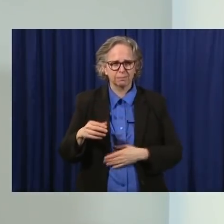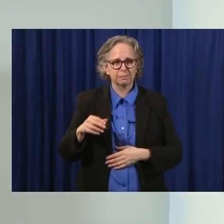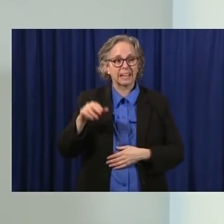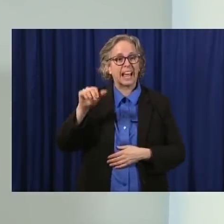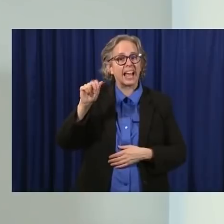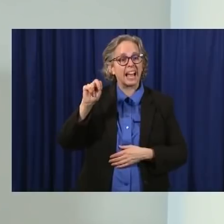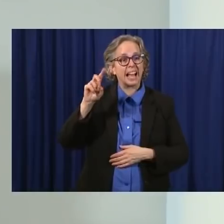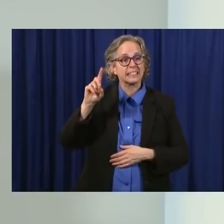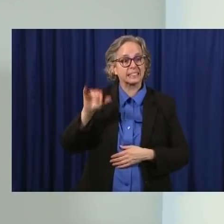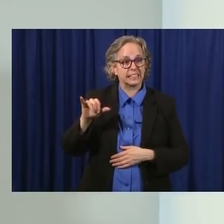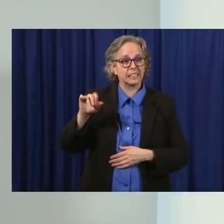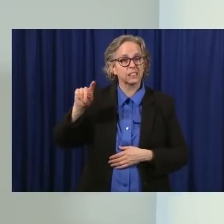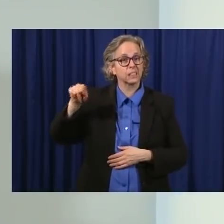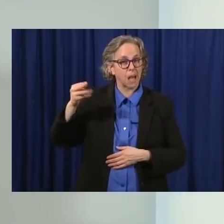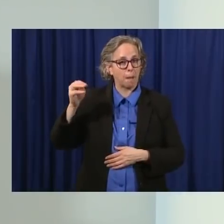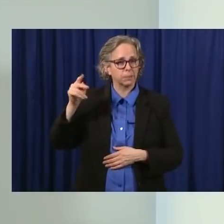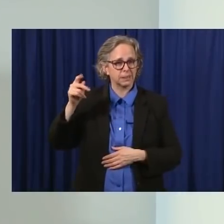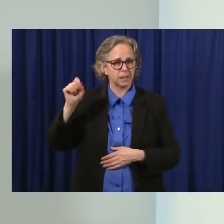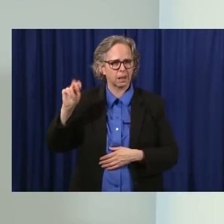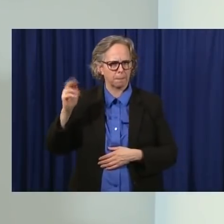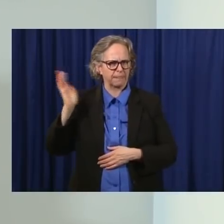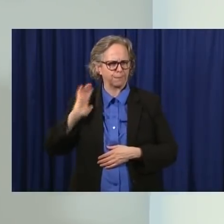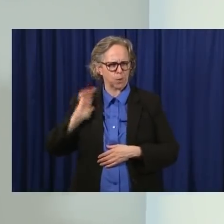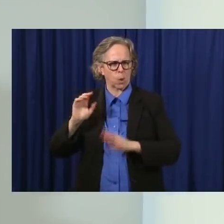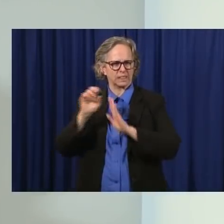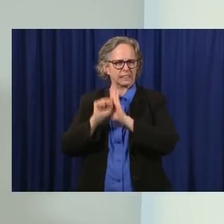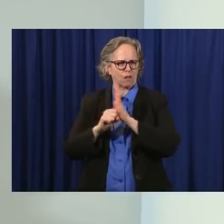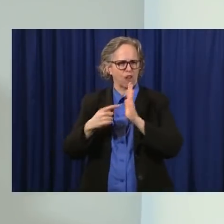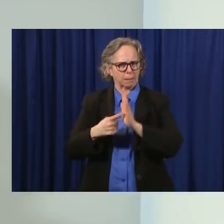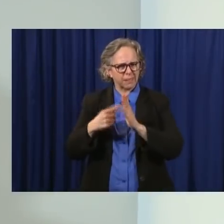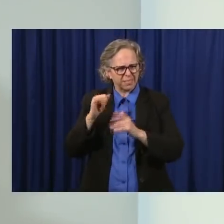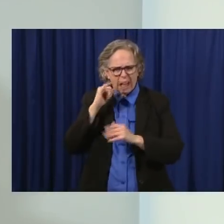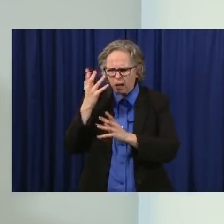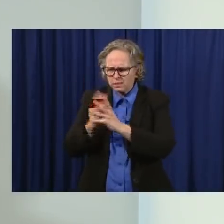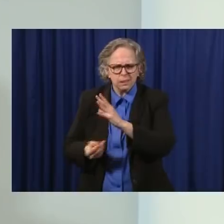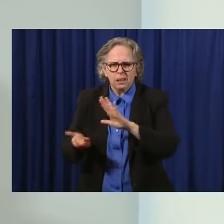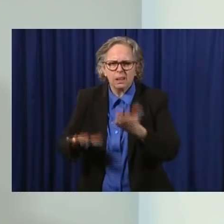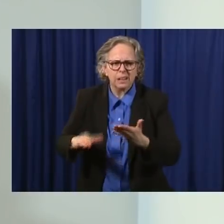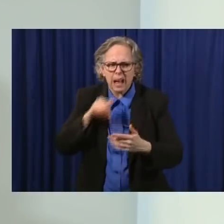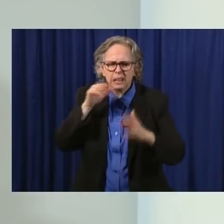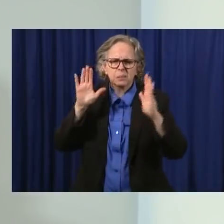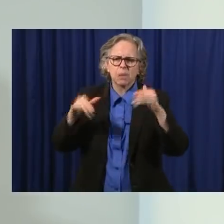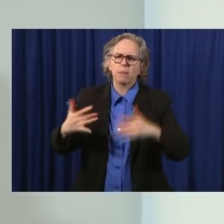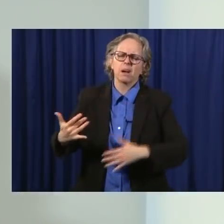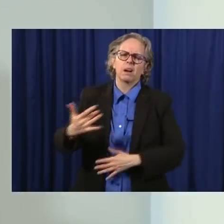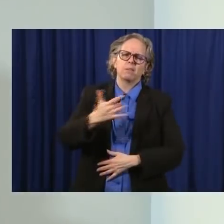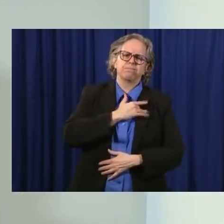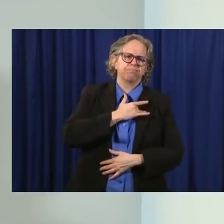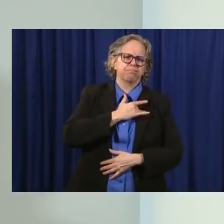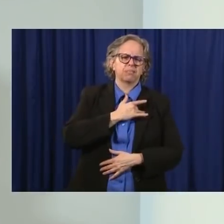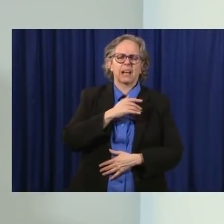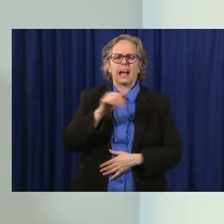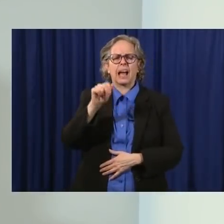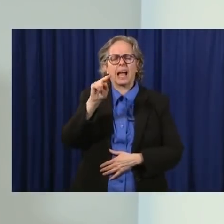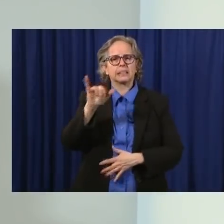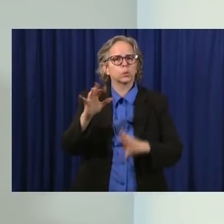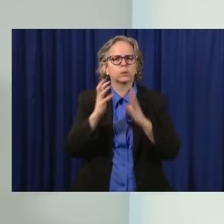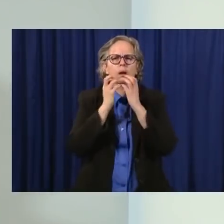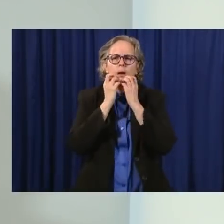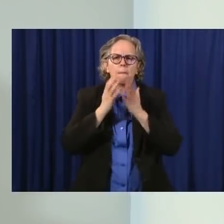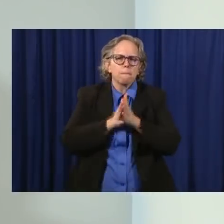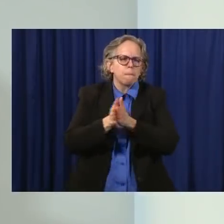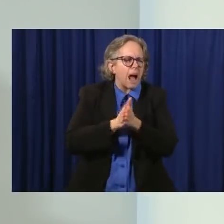representative, who passed away unexpectedly. Andy was a passionate advocate for his